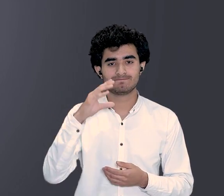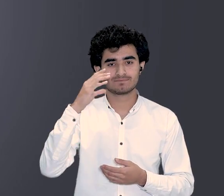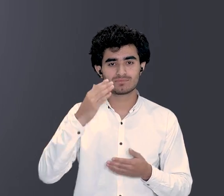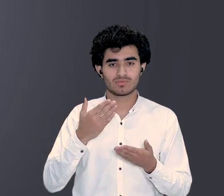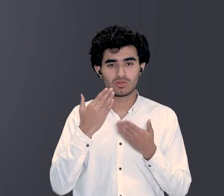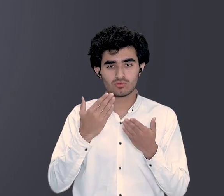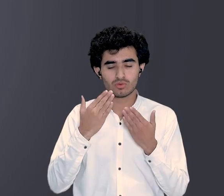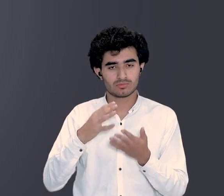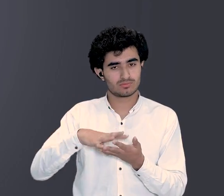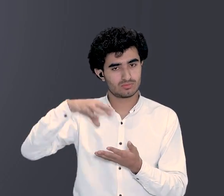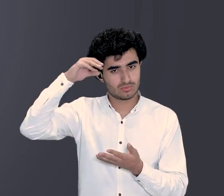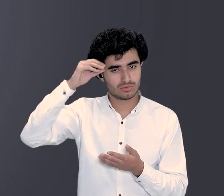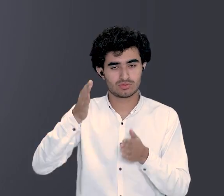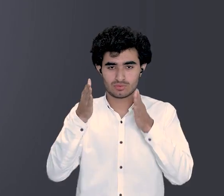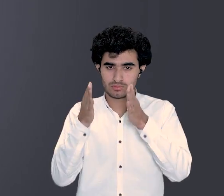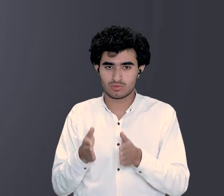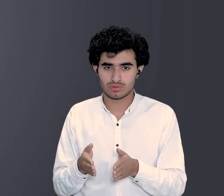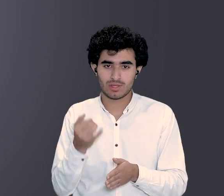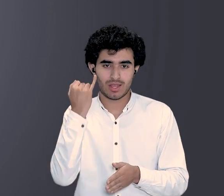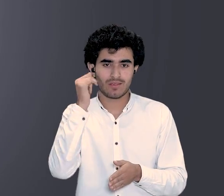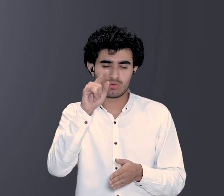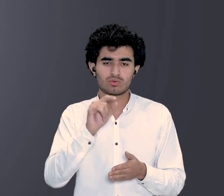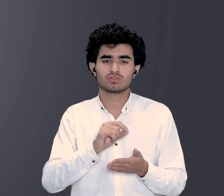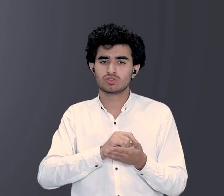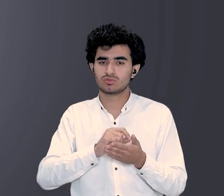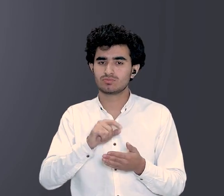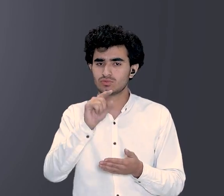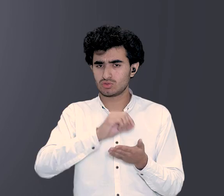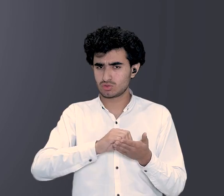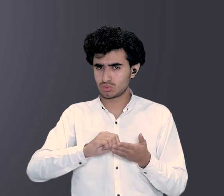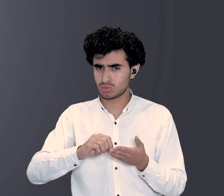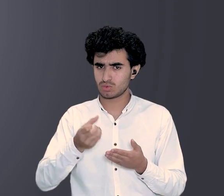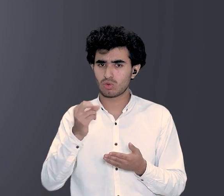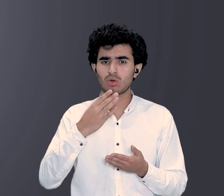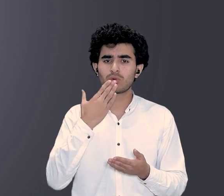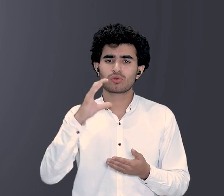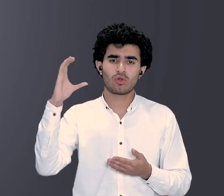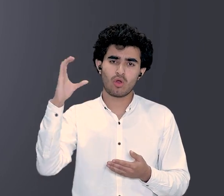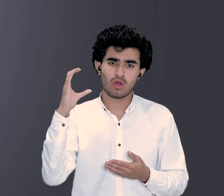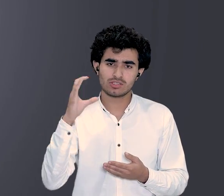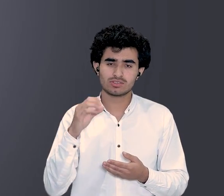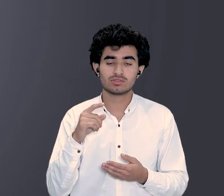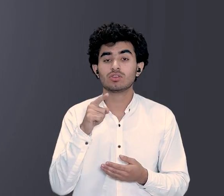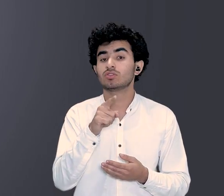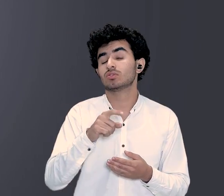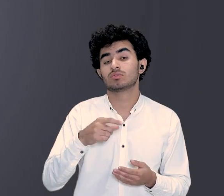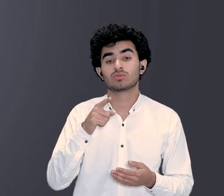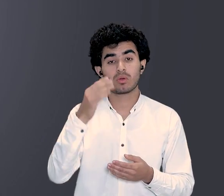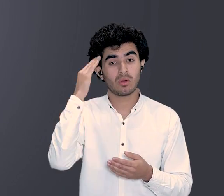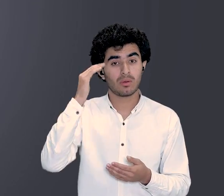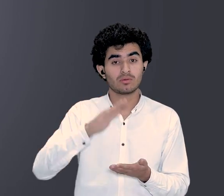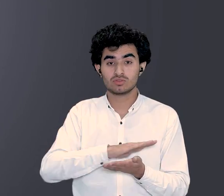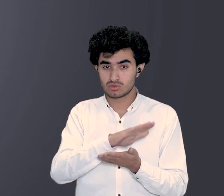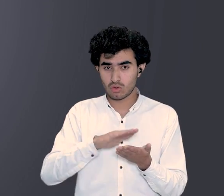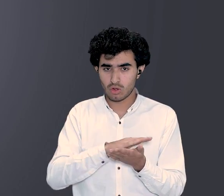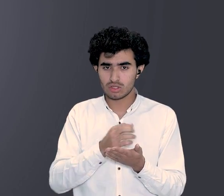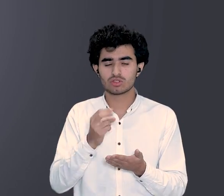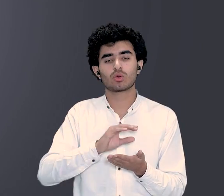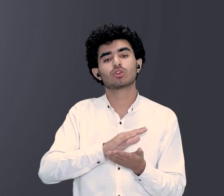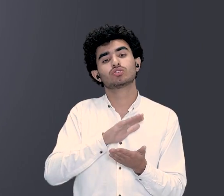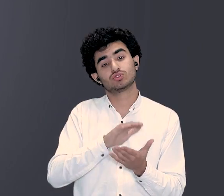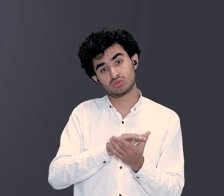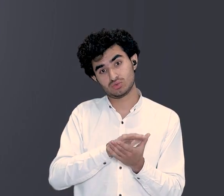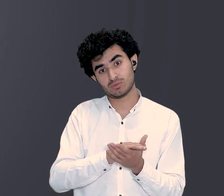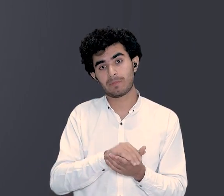whether you're in school or whether you are in college, I think programming is such a critical skill and